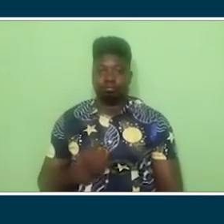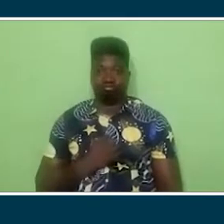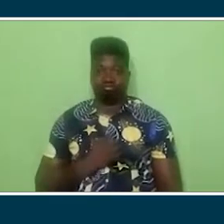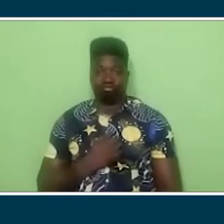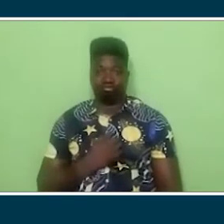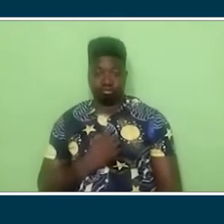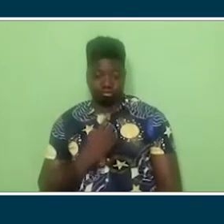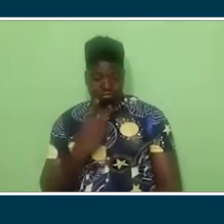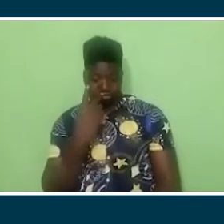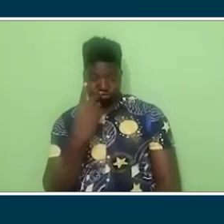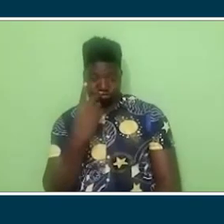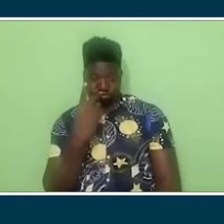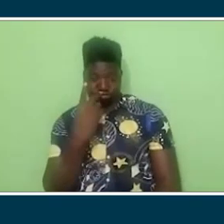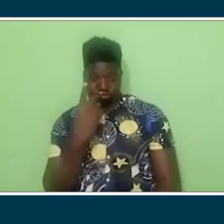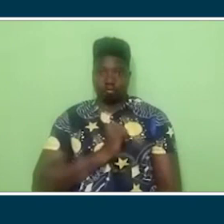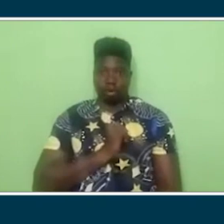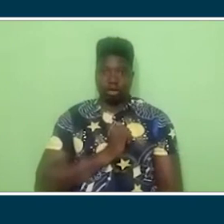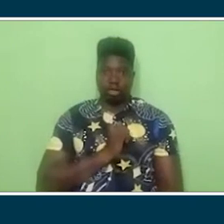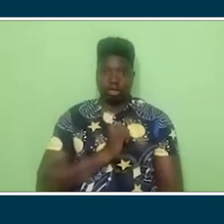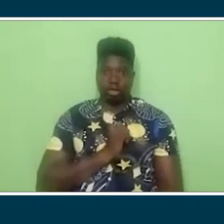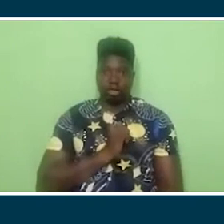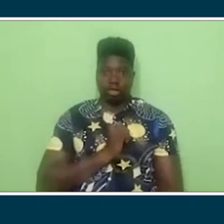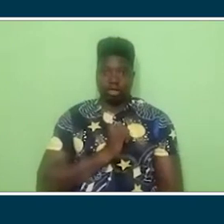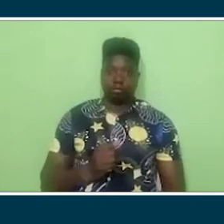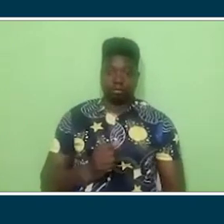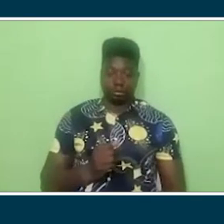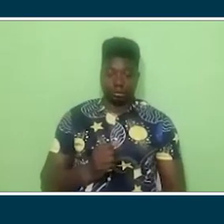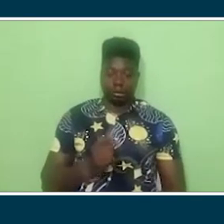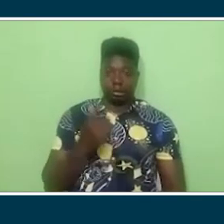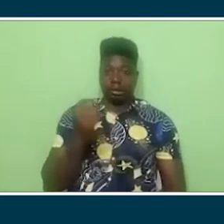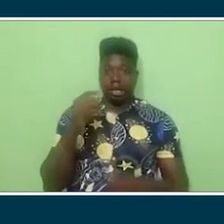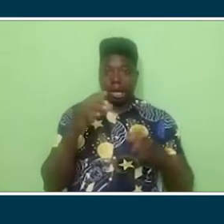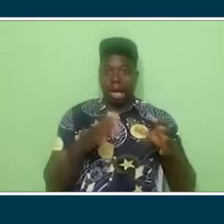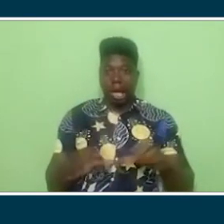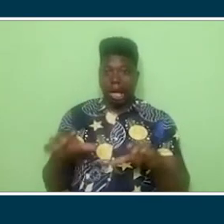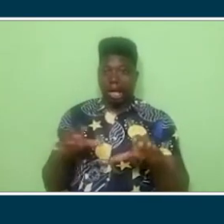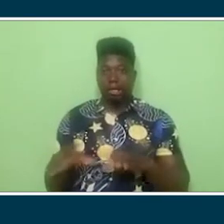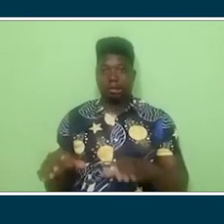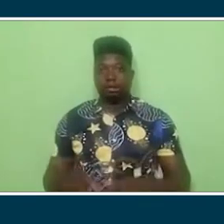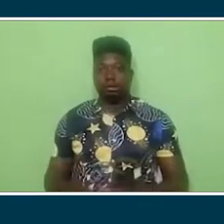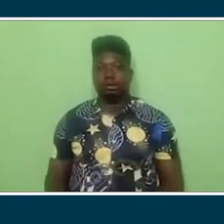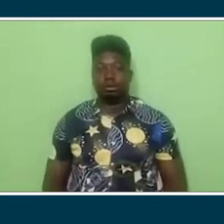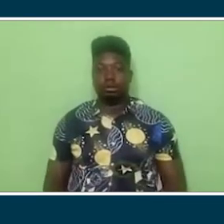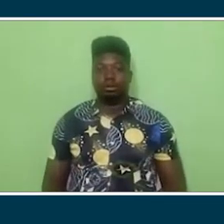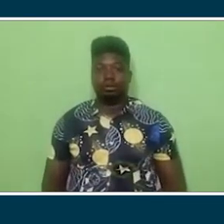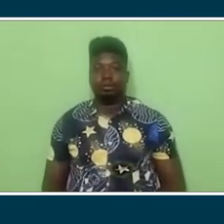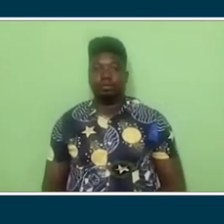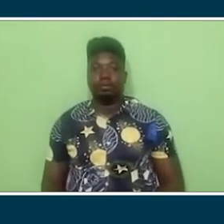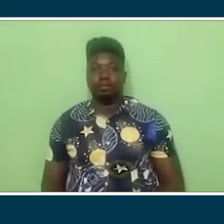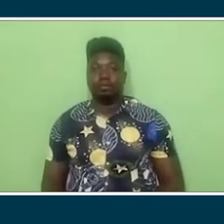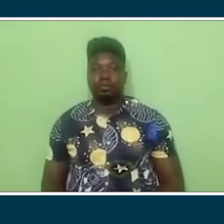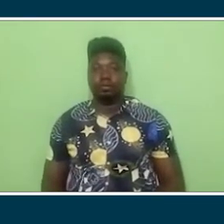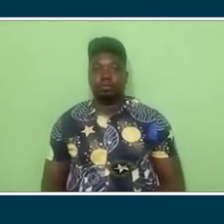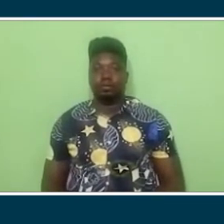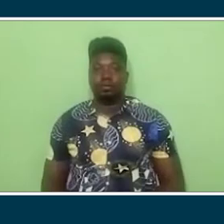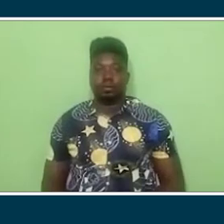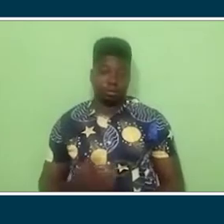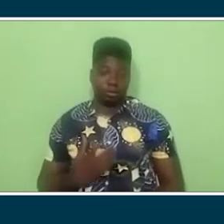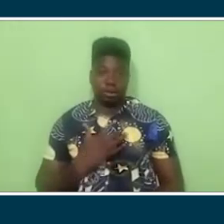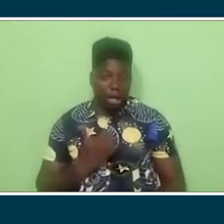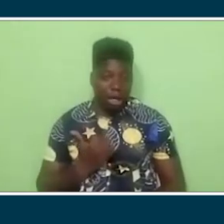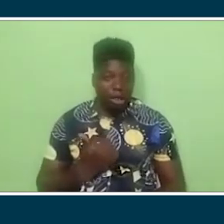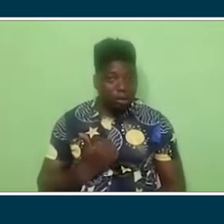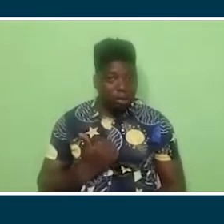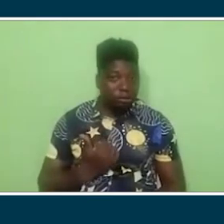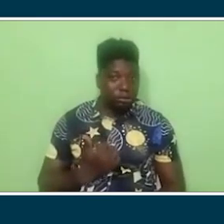the act. I have also thrown rocks at glass houses, right? And done